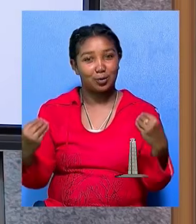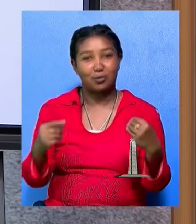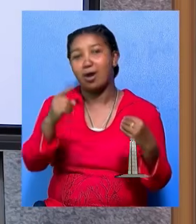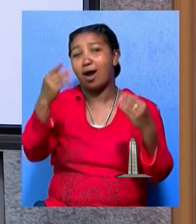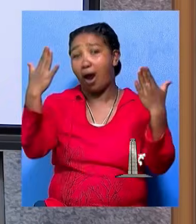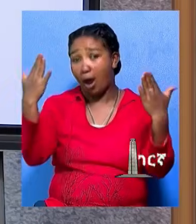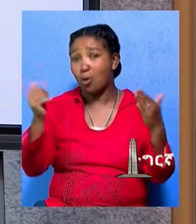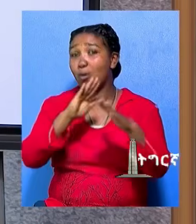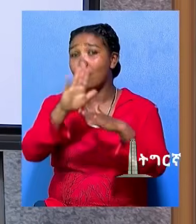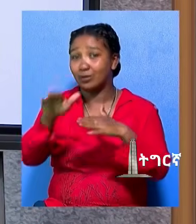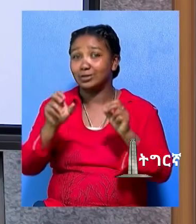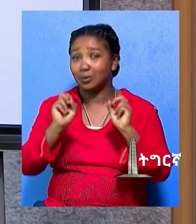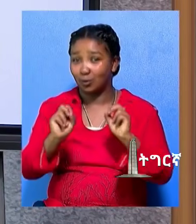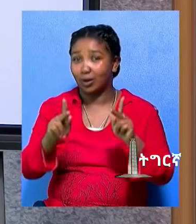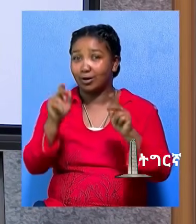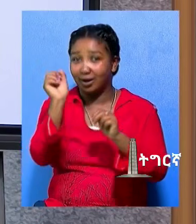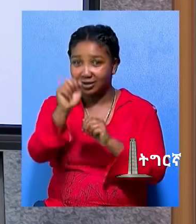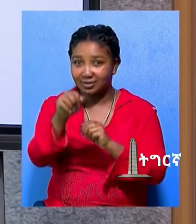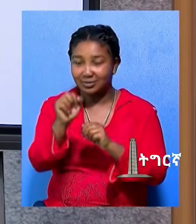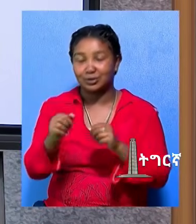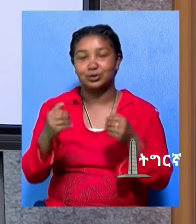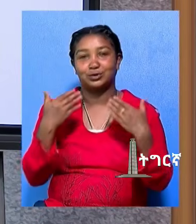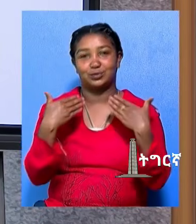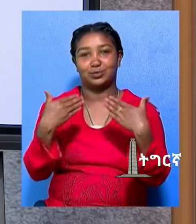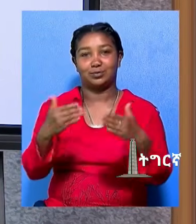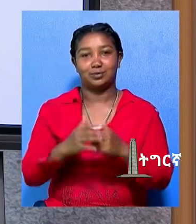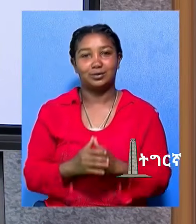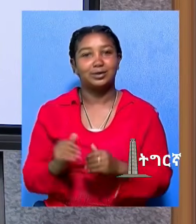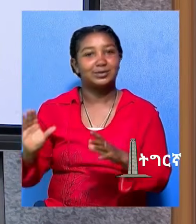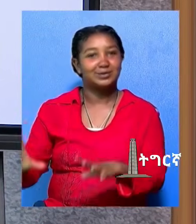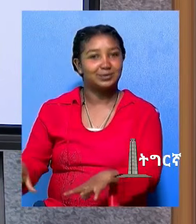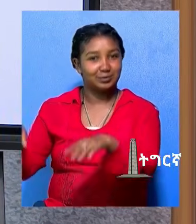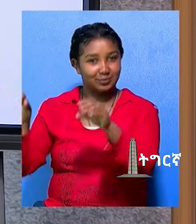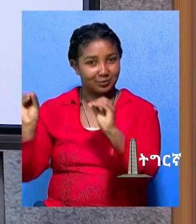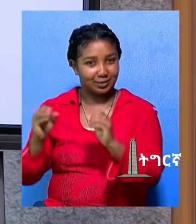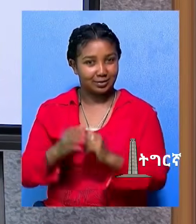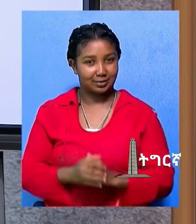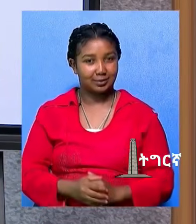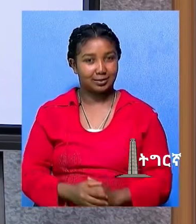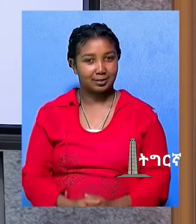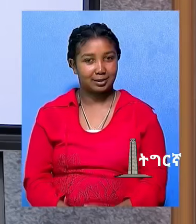I hope everything is okay. Good. Students,